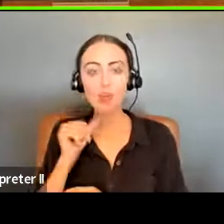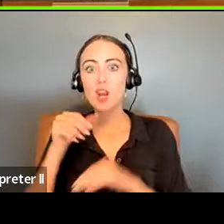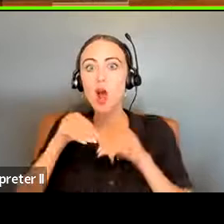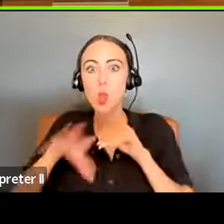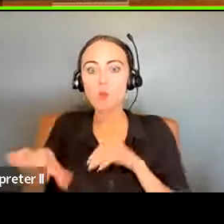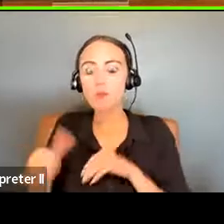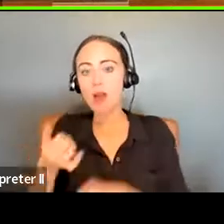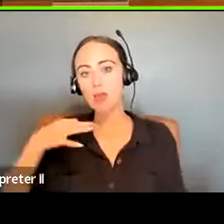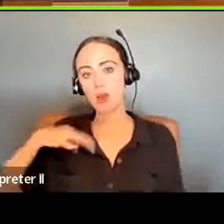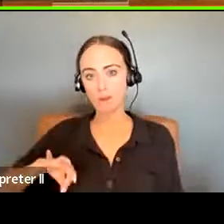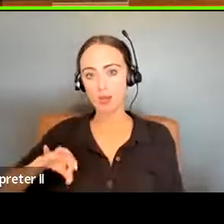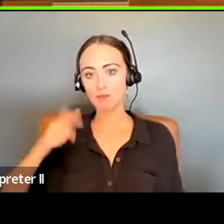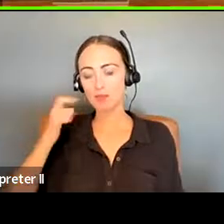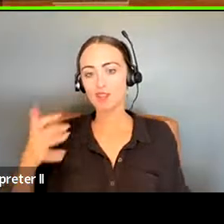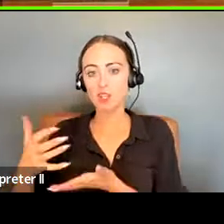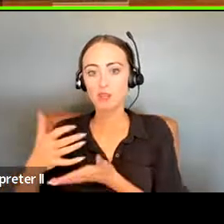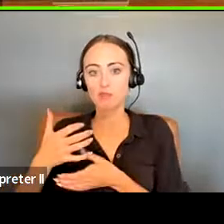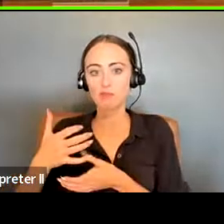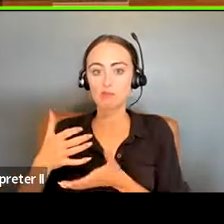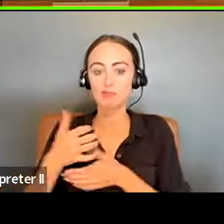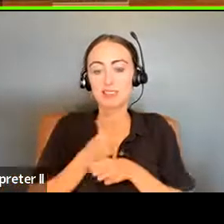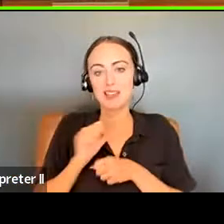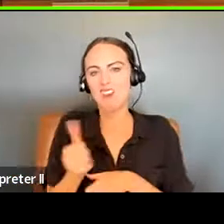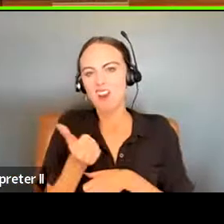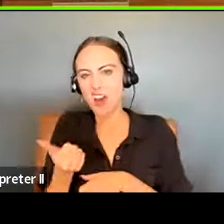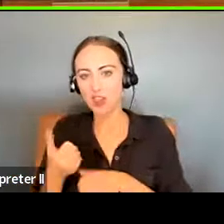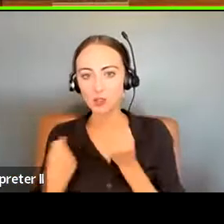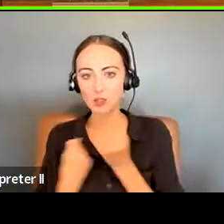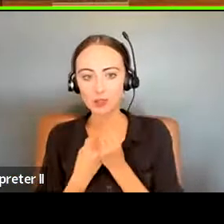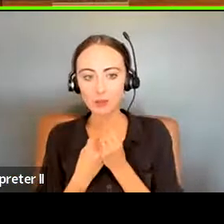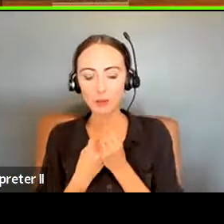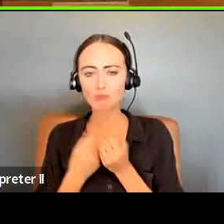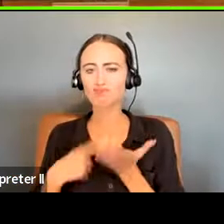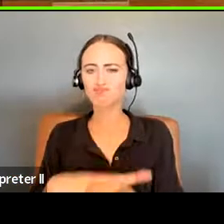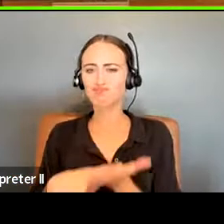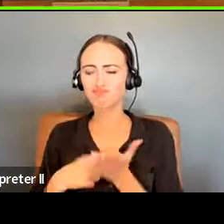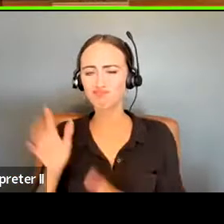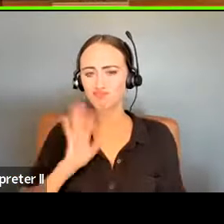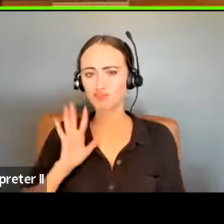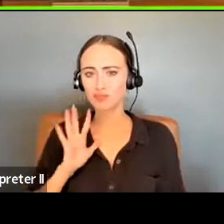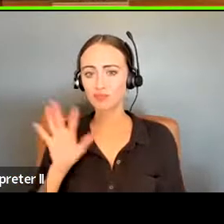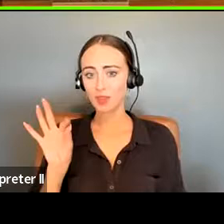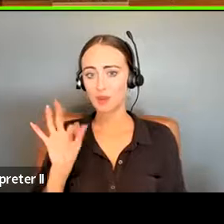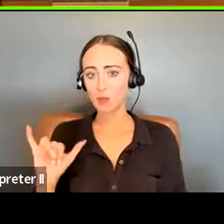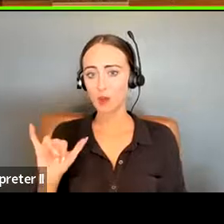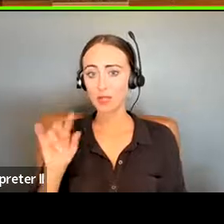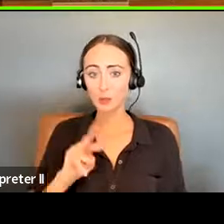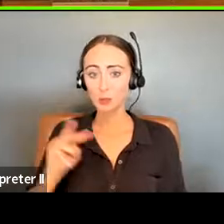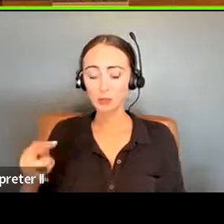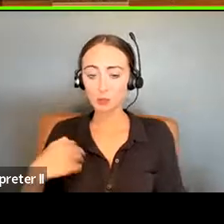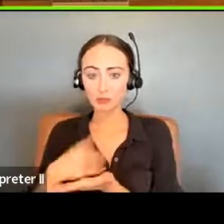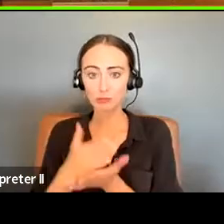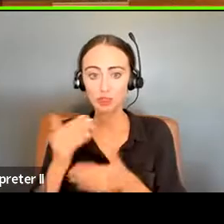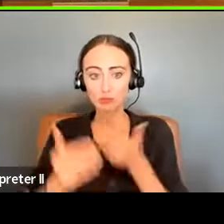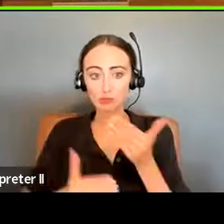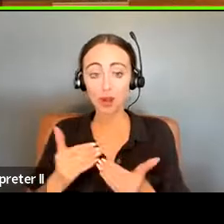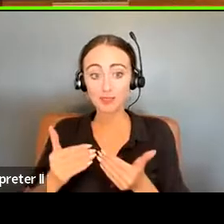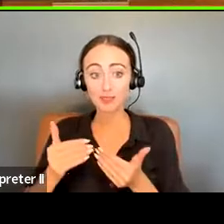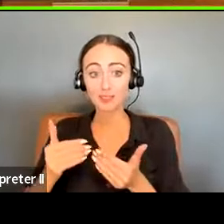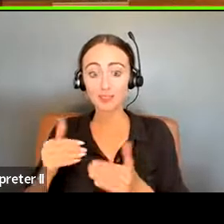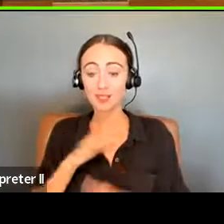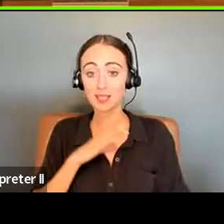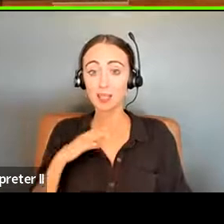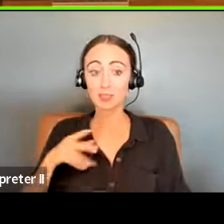other benefits by receiving this additional support. As I've talked about several times before, during the FY22 budget process, the council nearly doubled